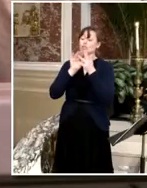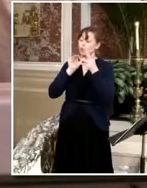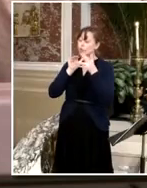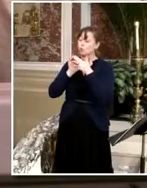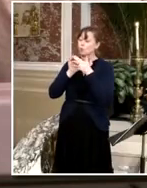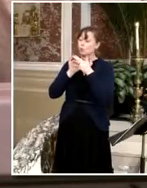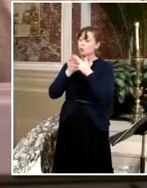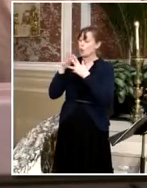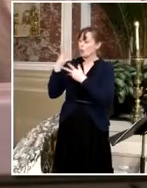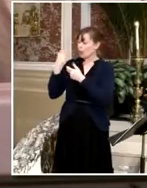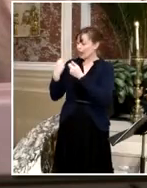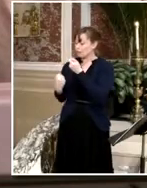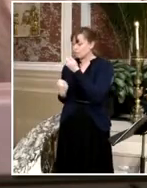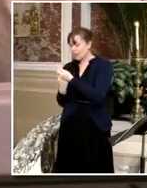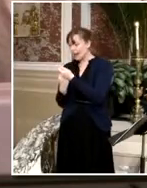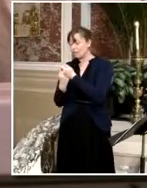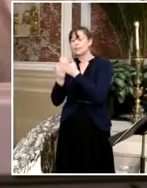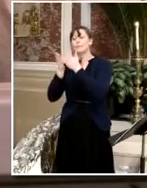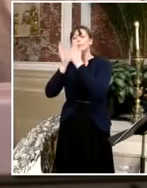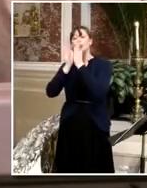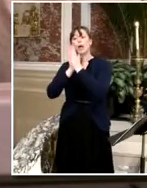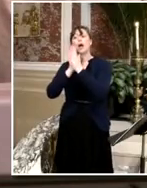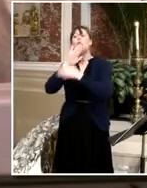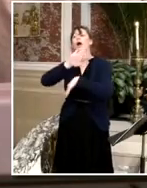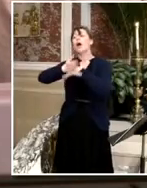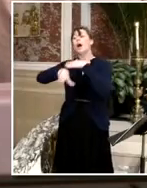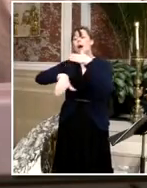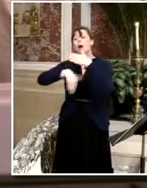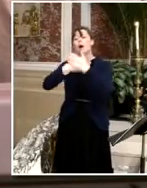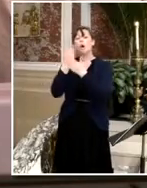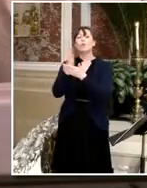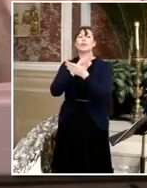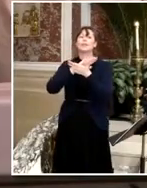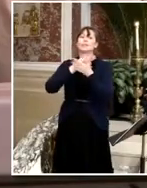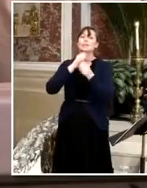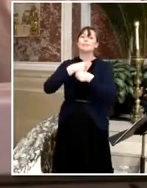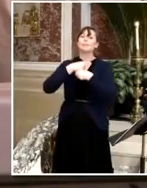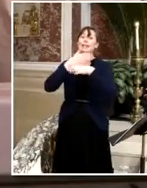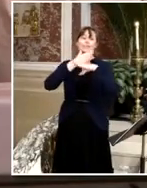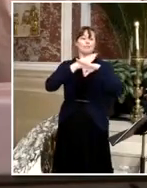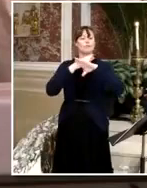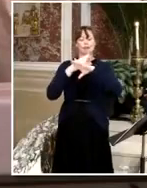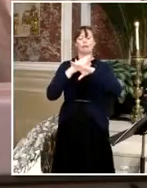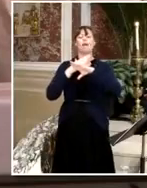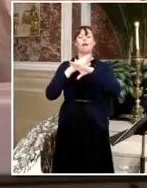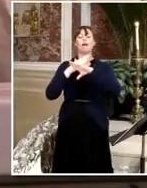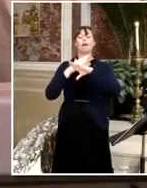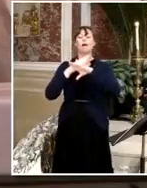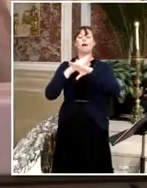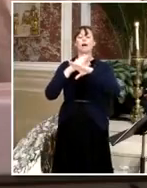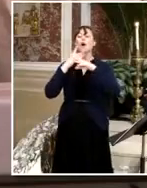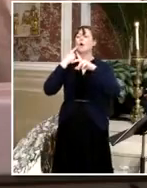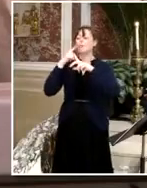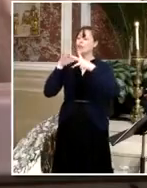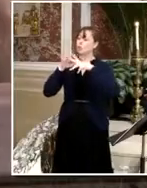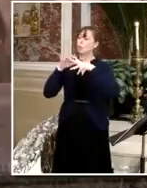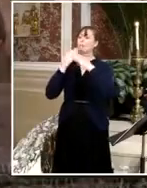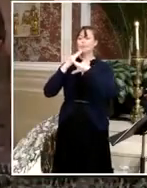their merits and prayers, in all things we may be defended by your protecting